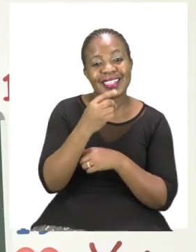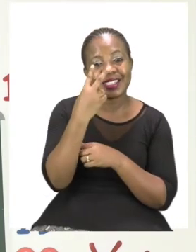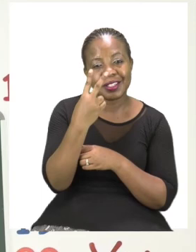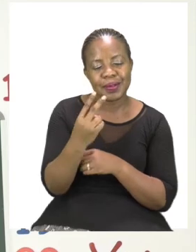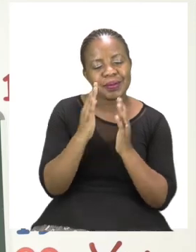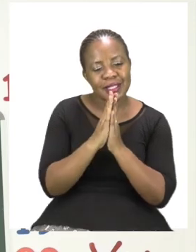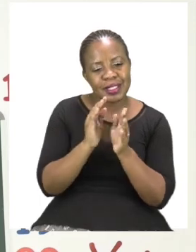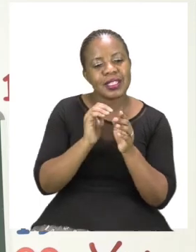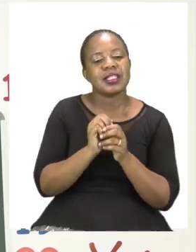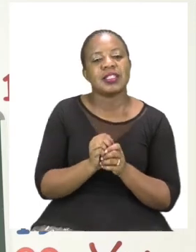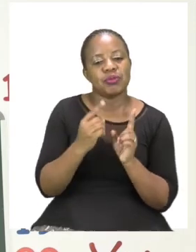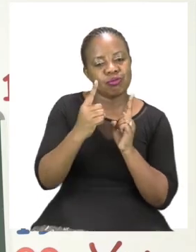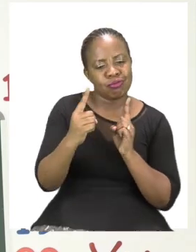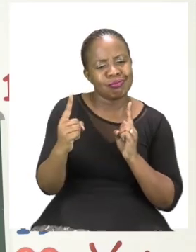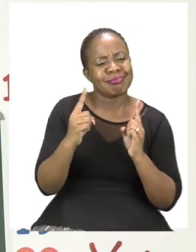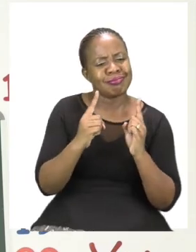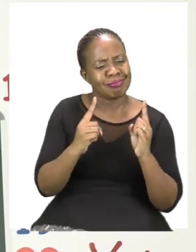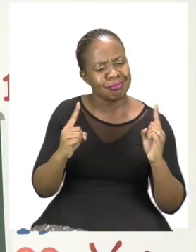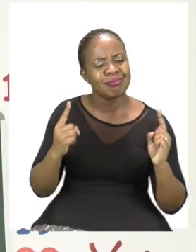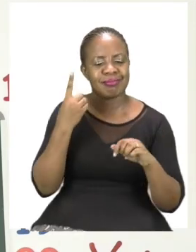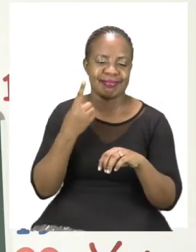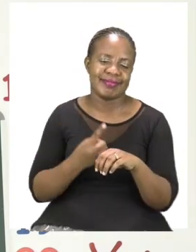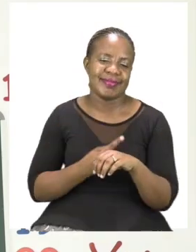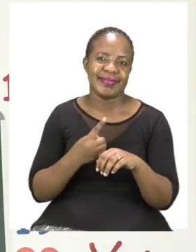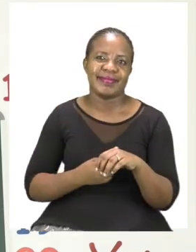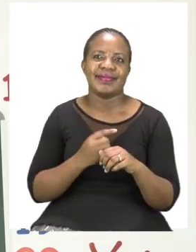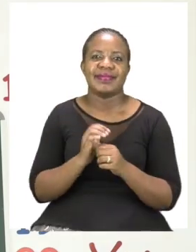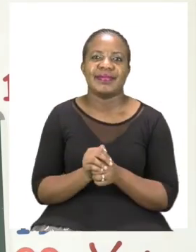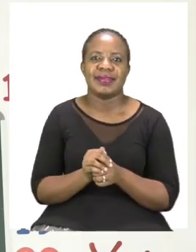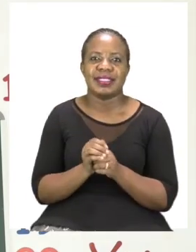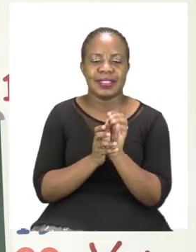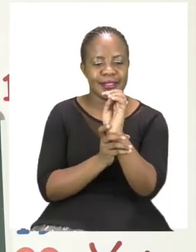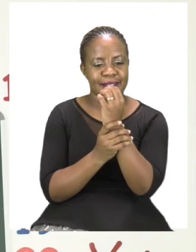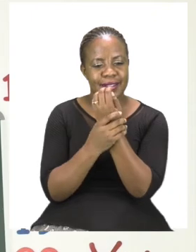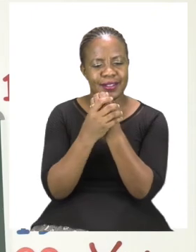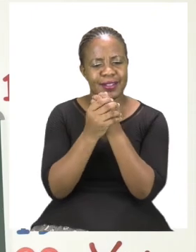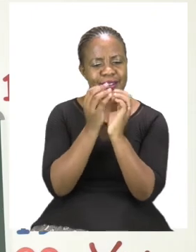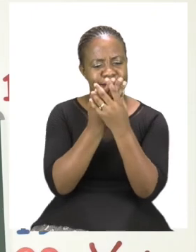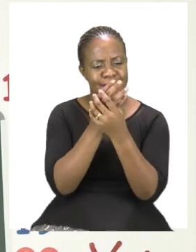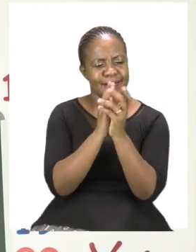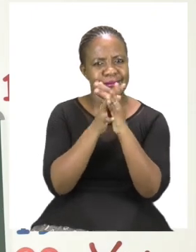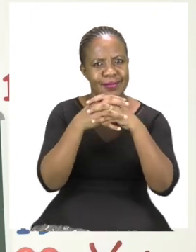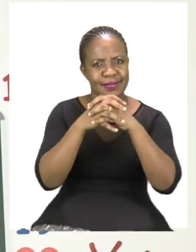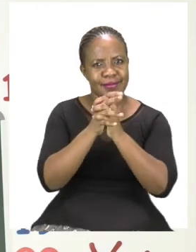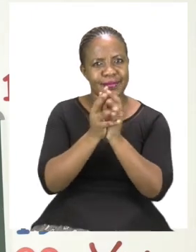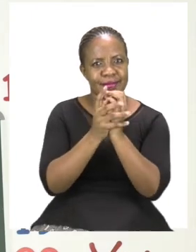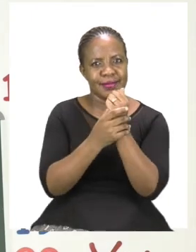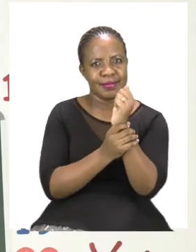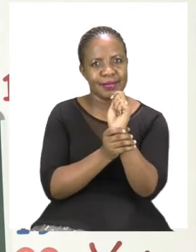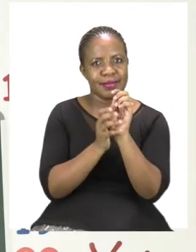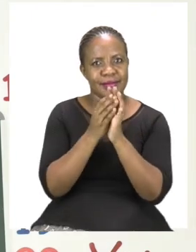good social distancing as well. Make sure that you rub your hands nicely before you